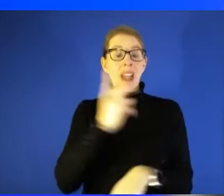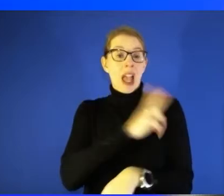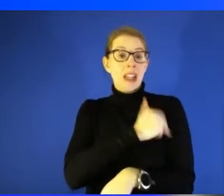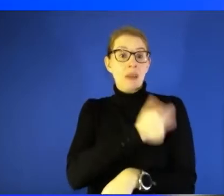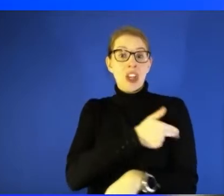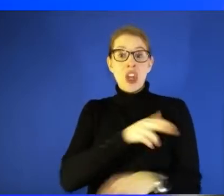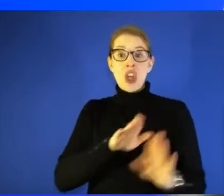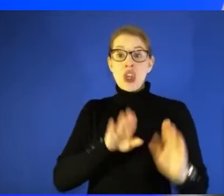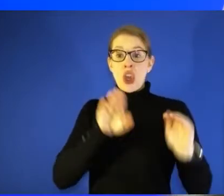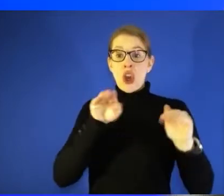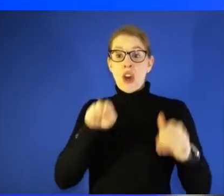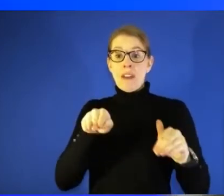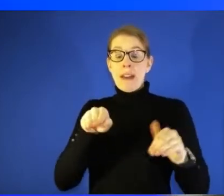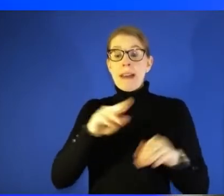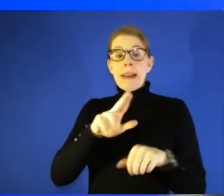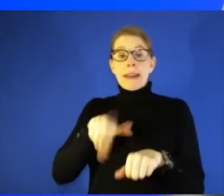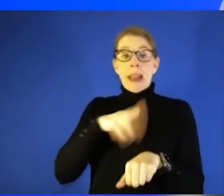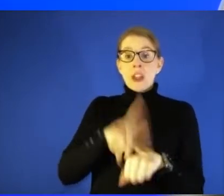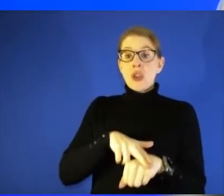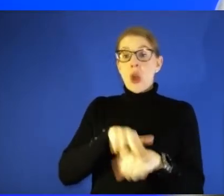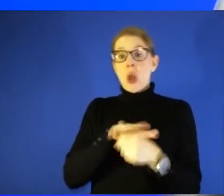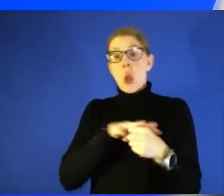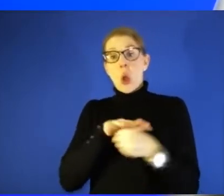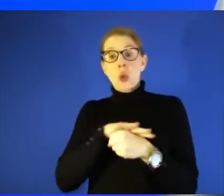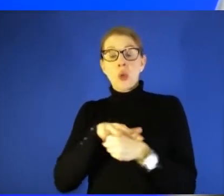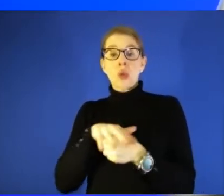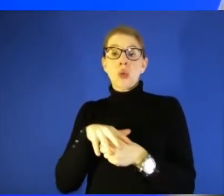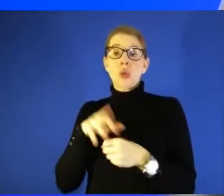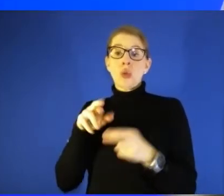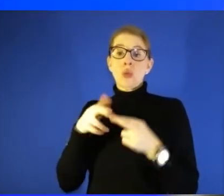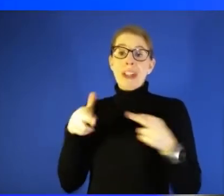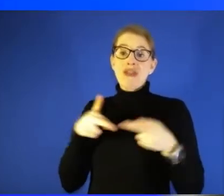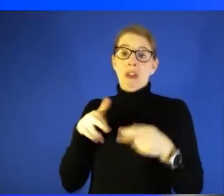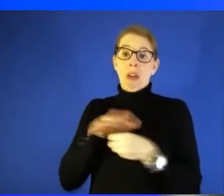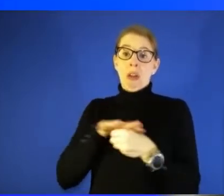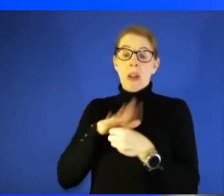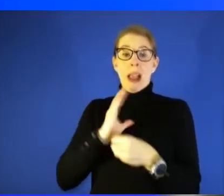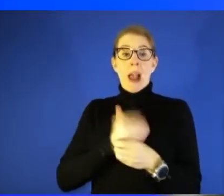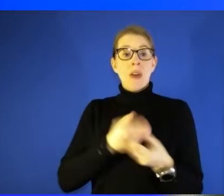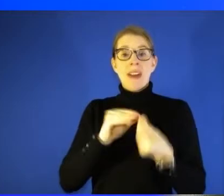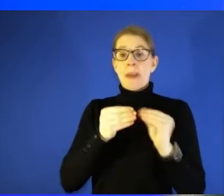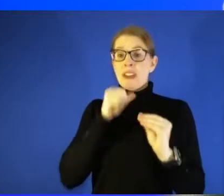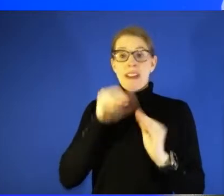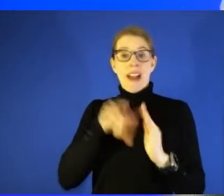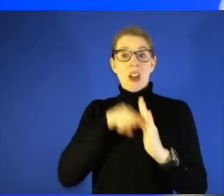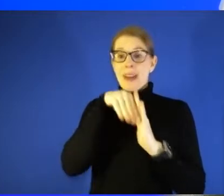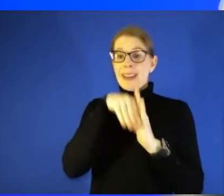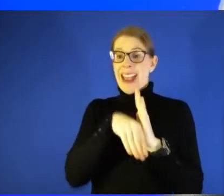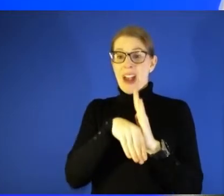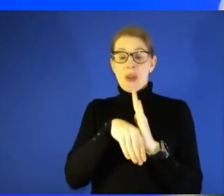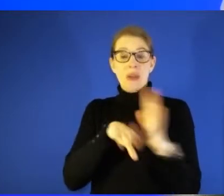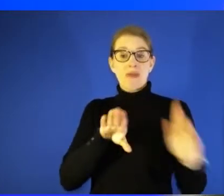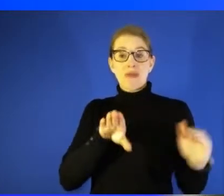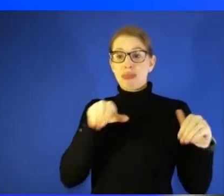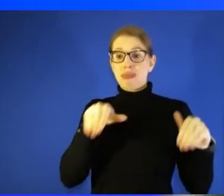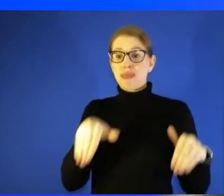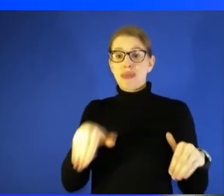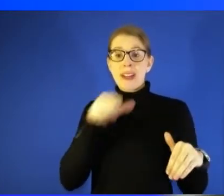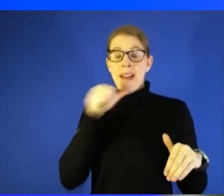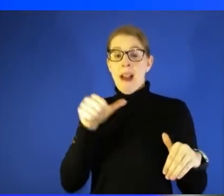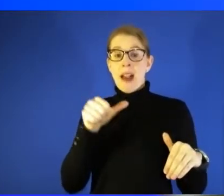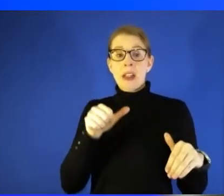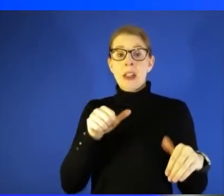nationally, locally, regionally, and you saw the numbers today, our numbers are really not going down. Those curves have